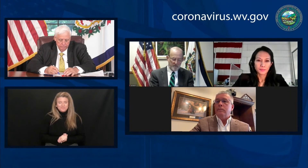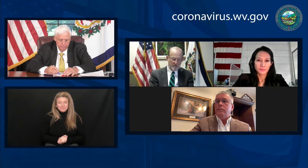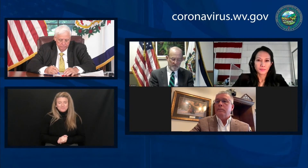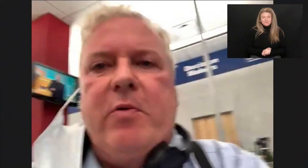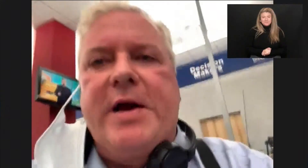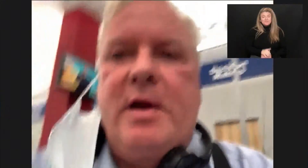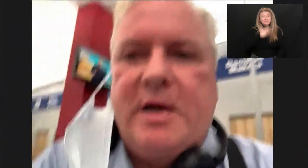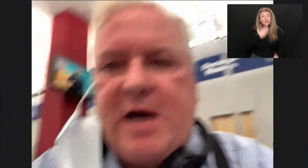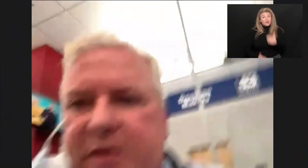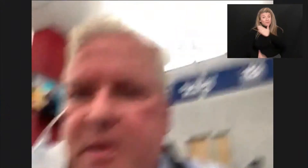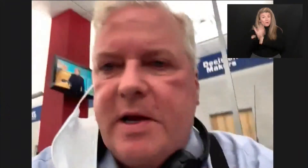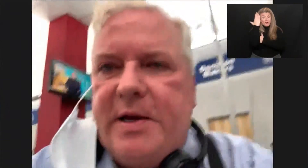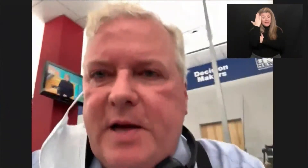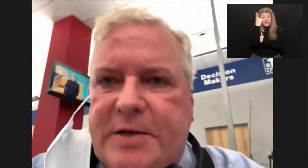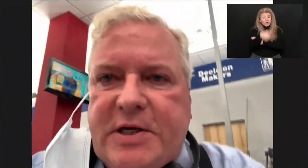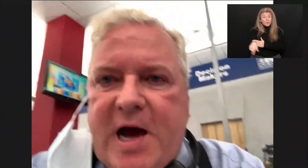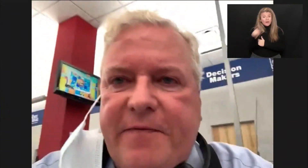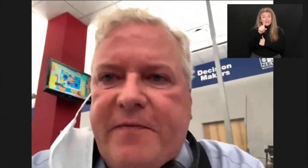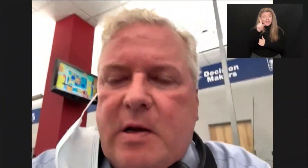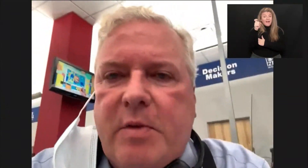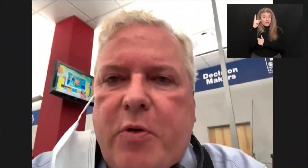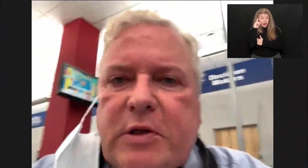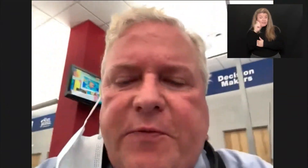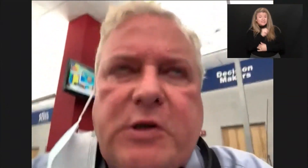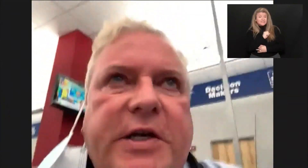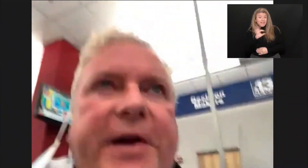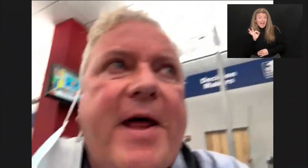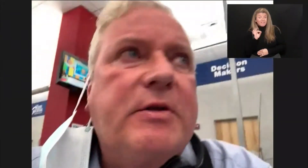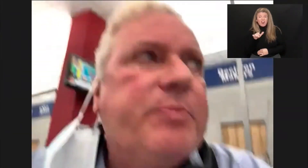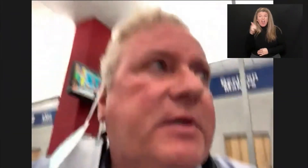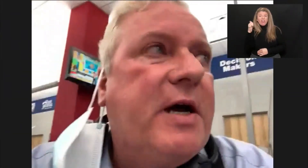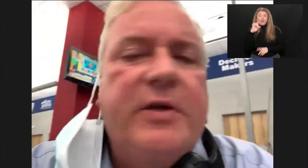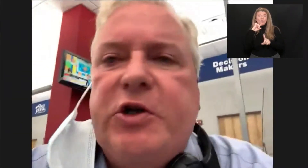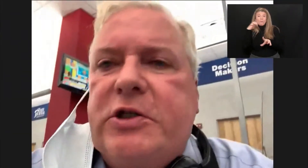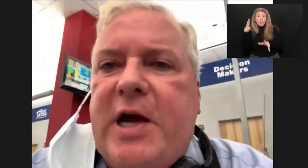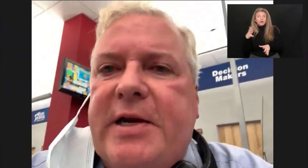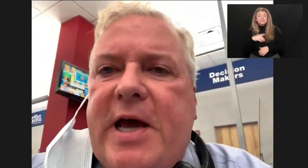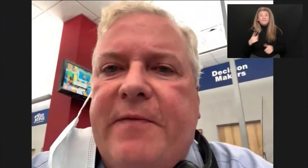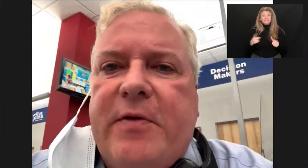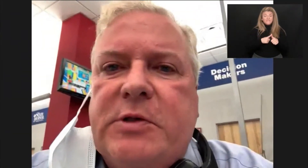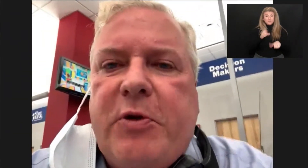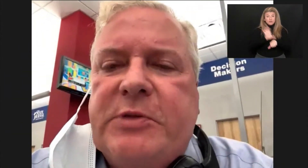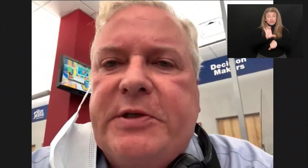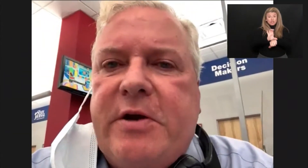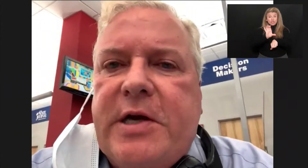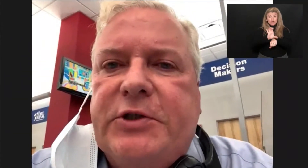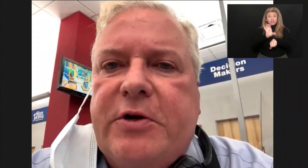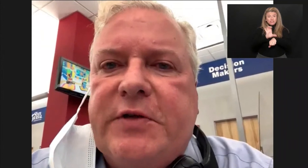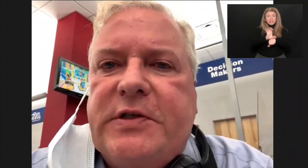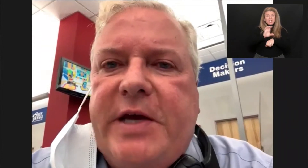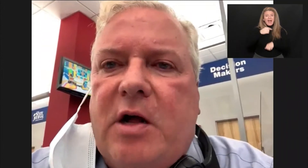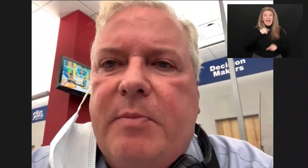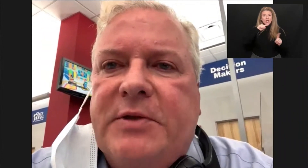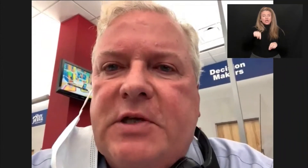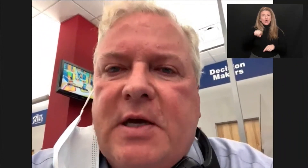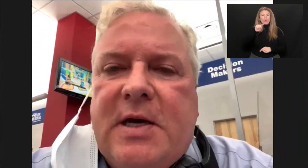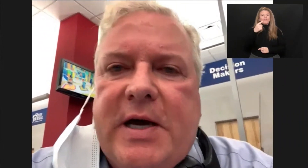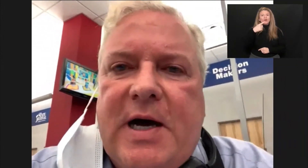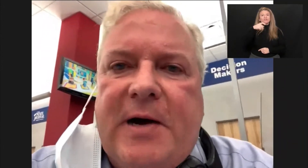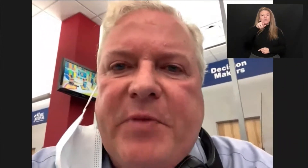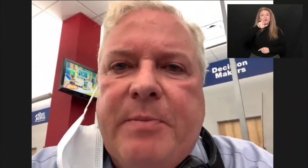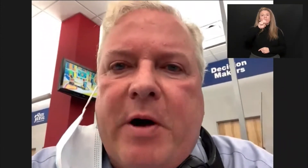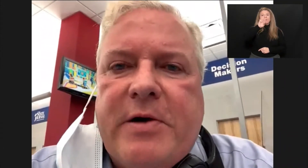Good morning, everyone, Governor and staff and fellow reporters. First, an announcement. The church I attend, First Presbyterian Church of St.